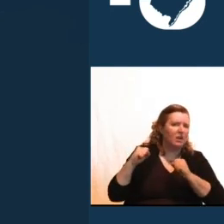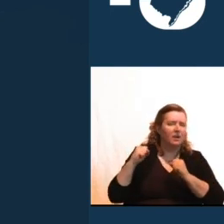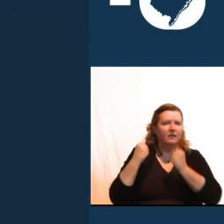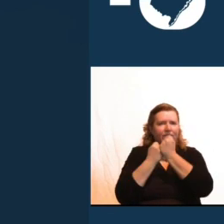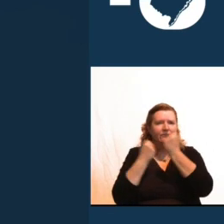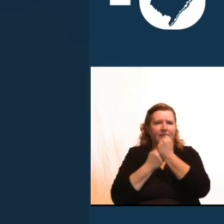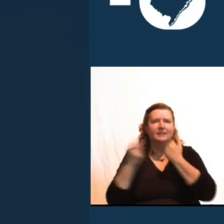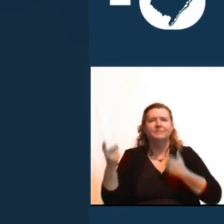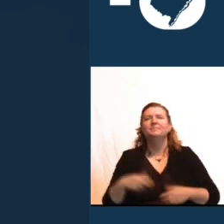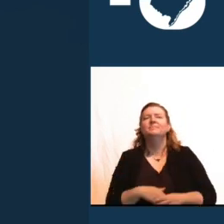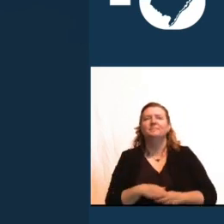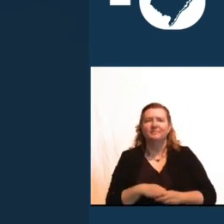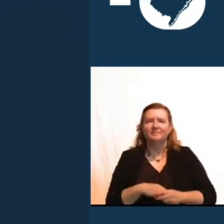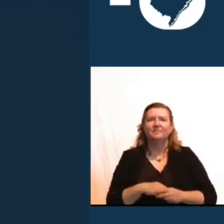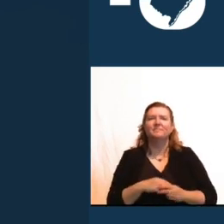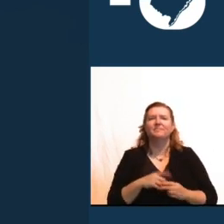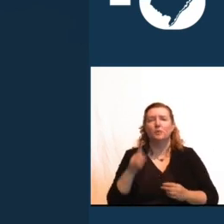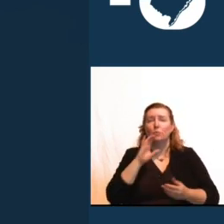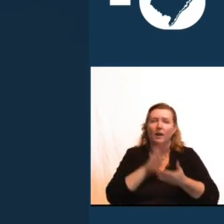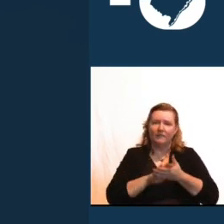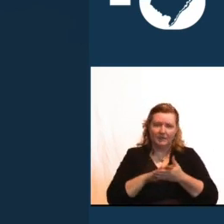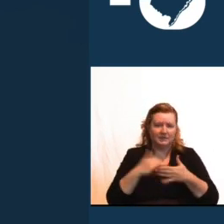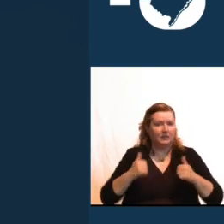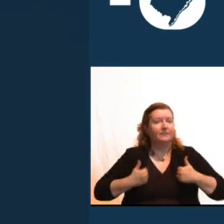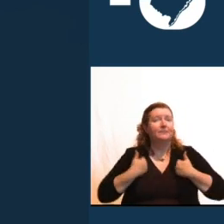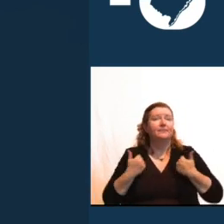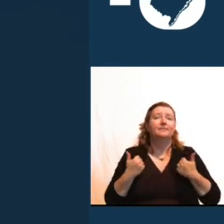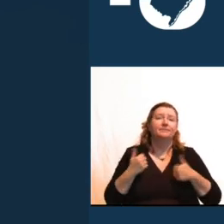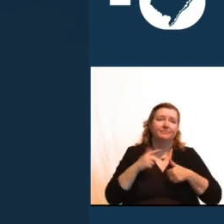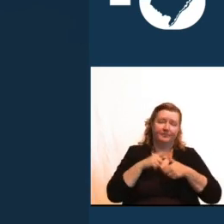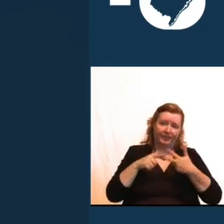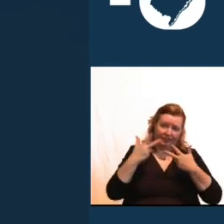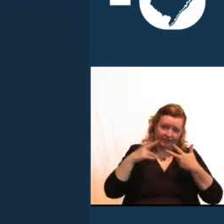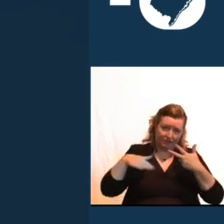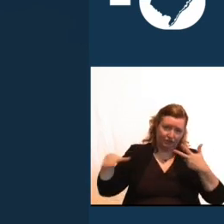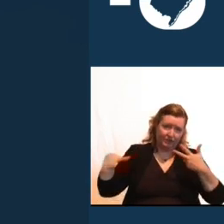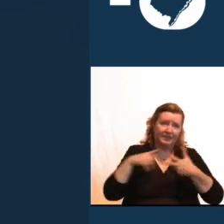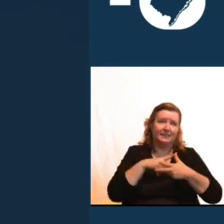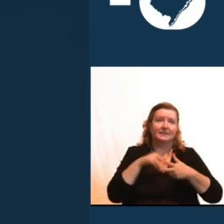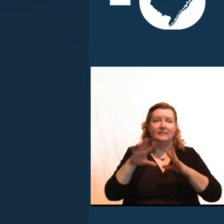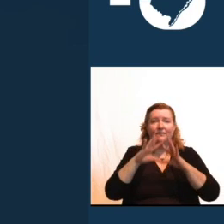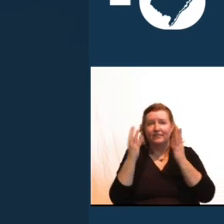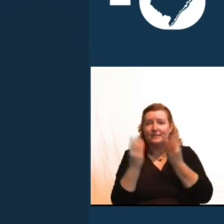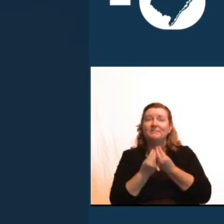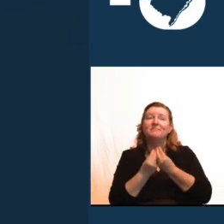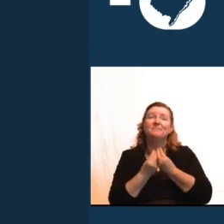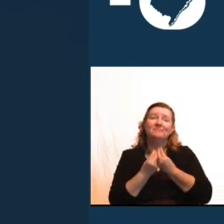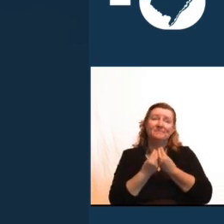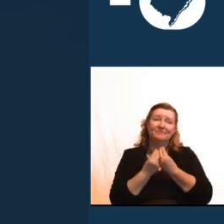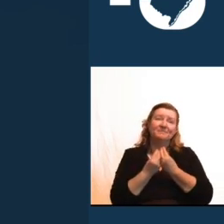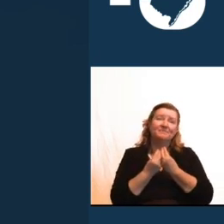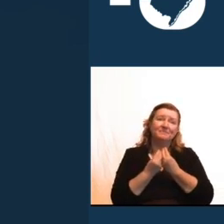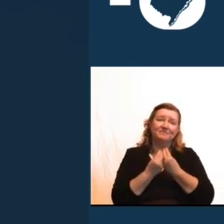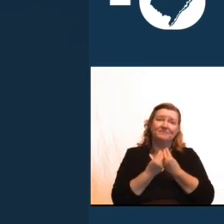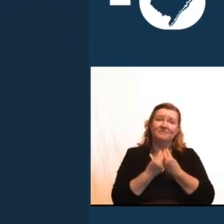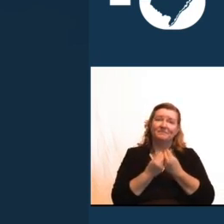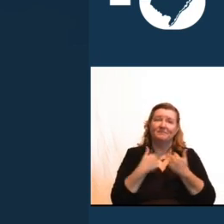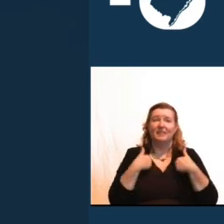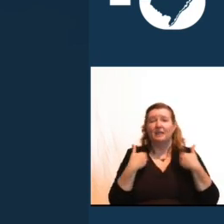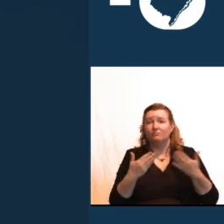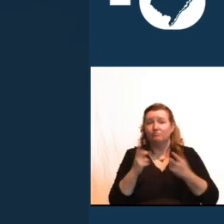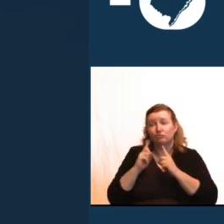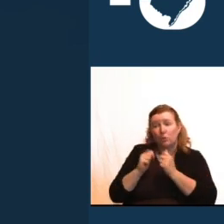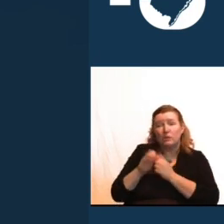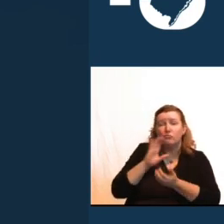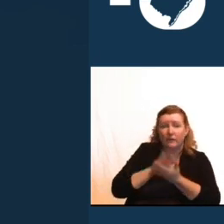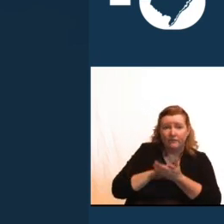had the great honor of speaking with Rosemary and Kimberly last week, and you talk about tragedy. Kimberly not only lost her dad, but she